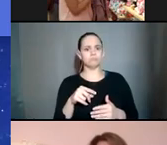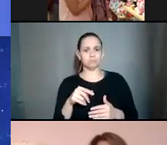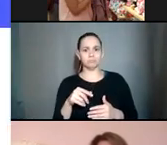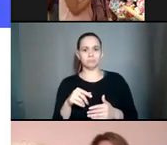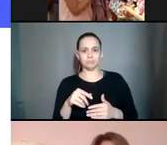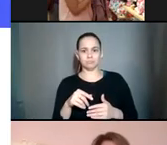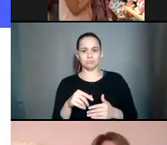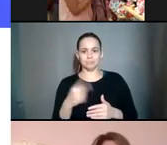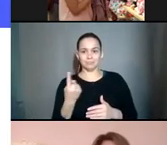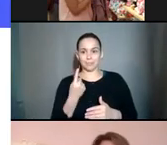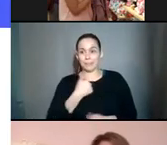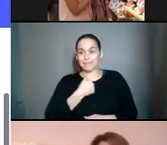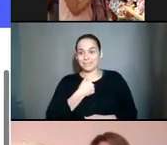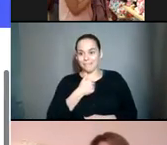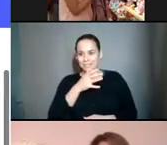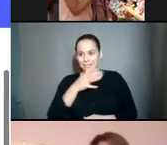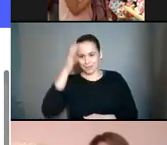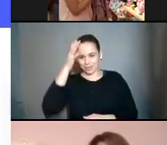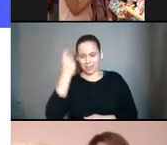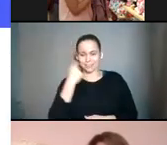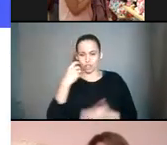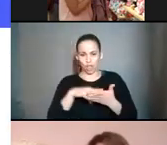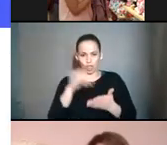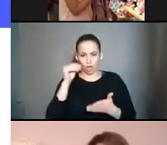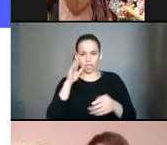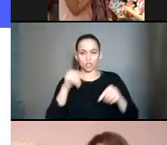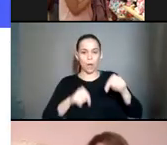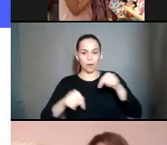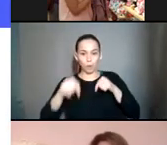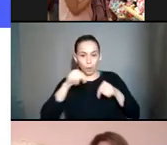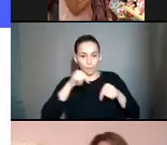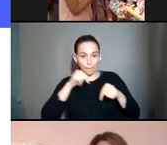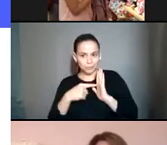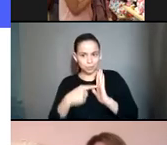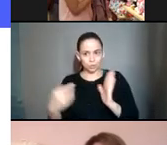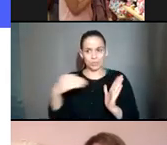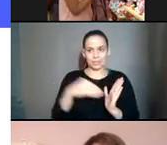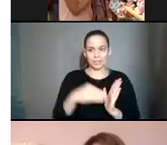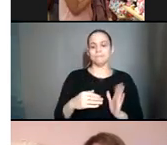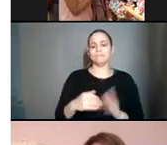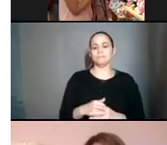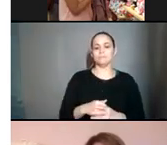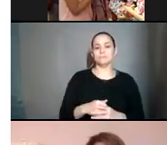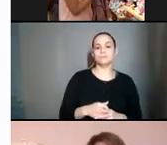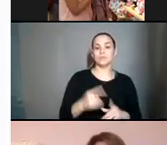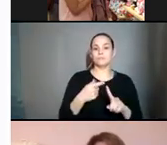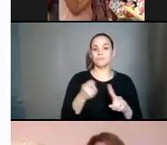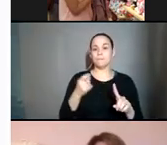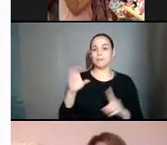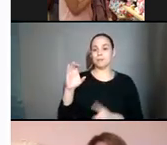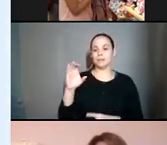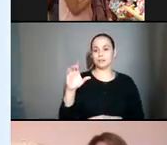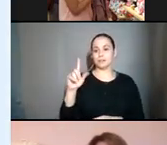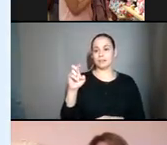as a parent. So I'm going to go back and show you just one more time. So from the Clever portal, I'm going to